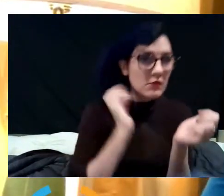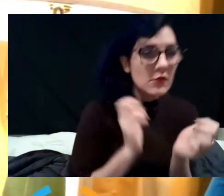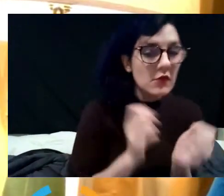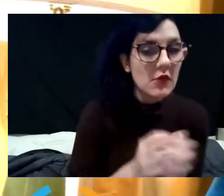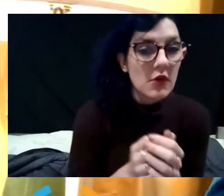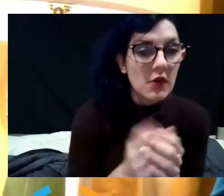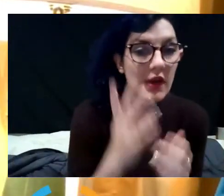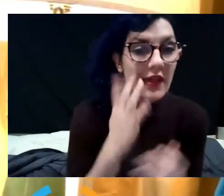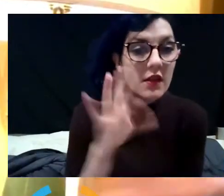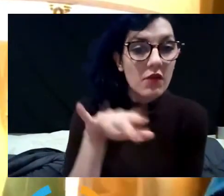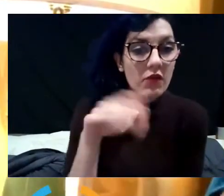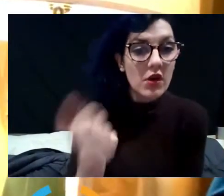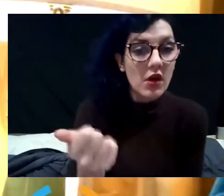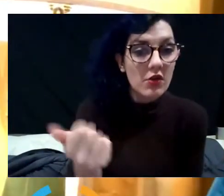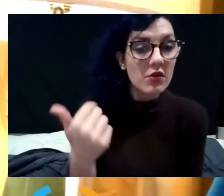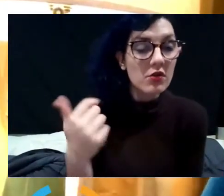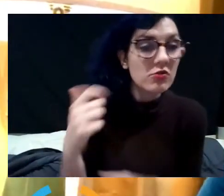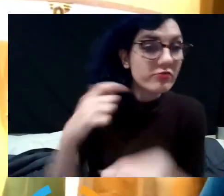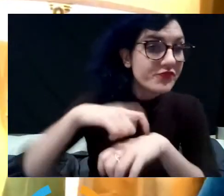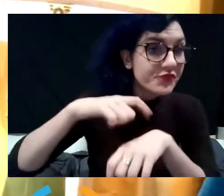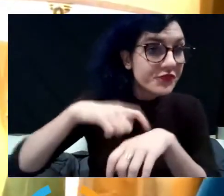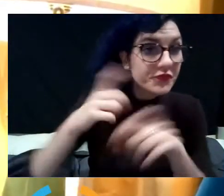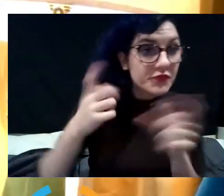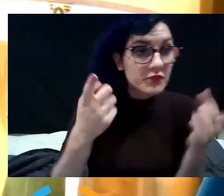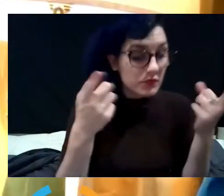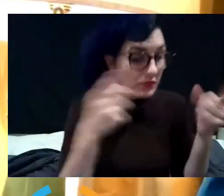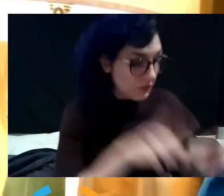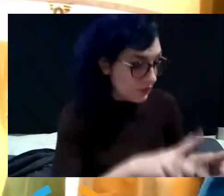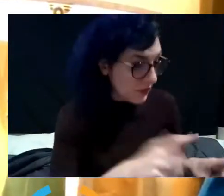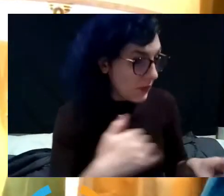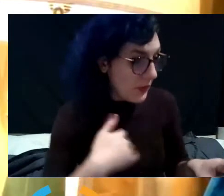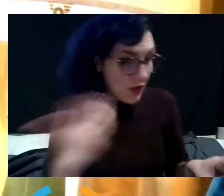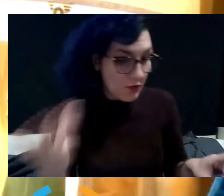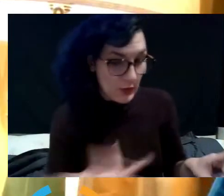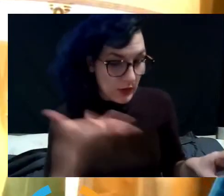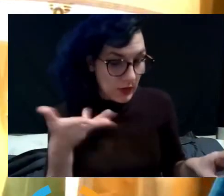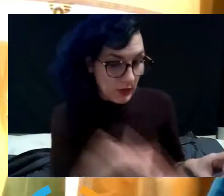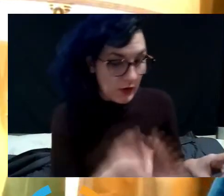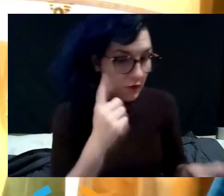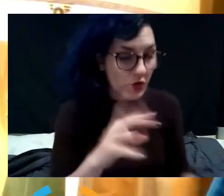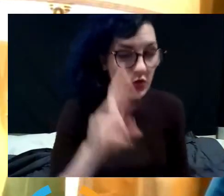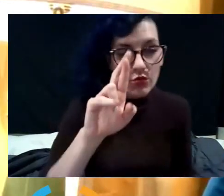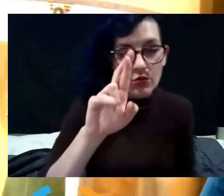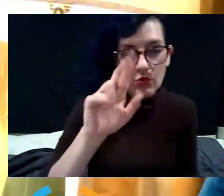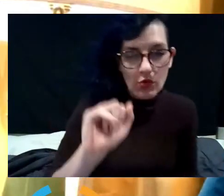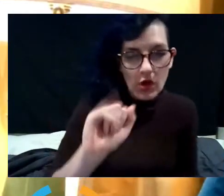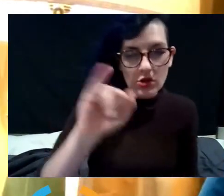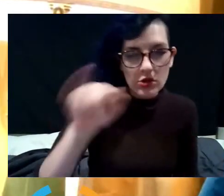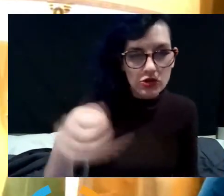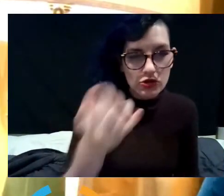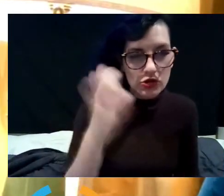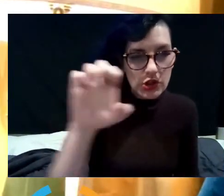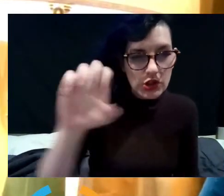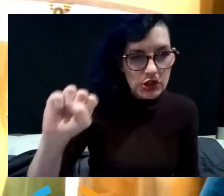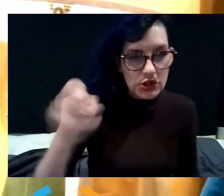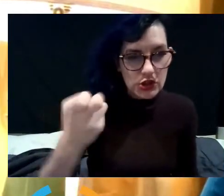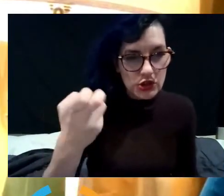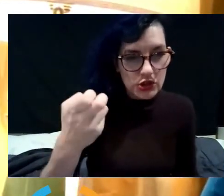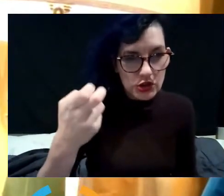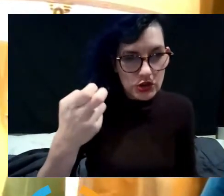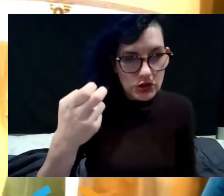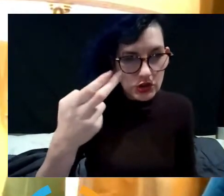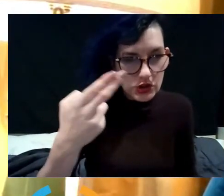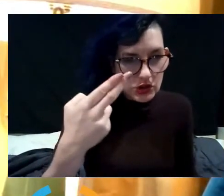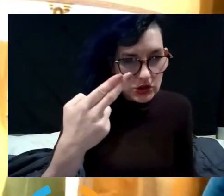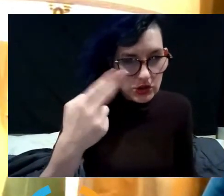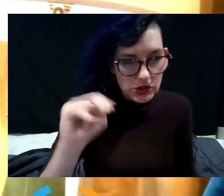times where people have come into some of the rural counties, and they're trying to change the outcome of an